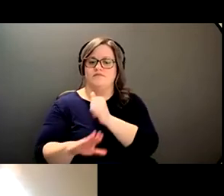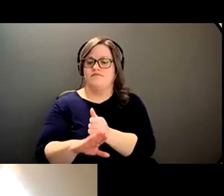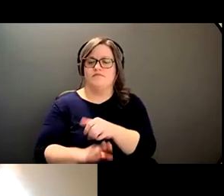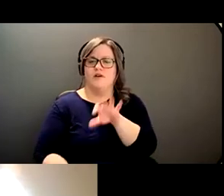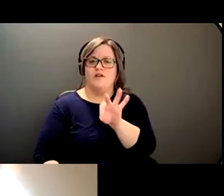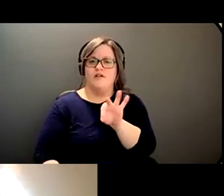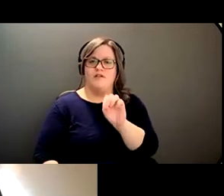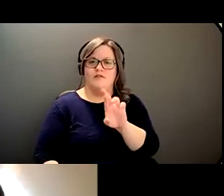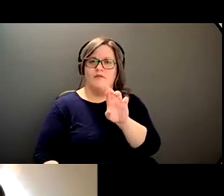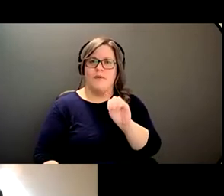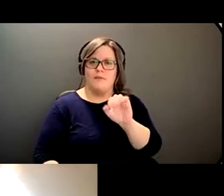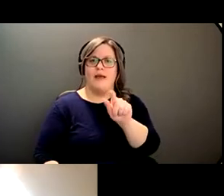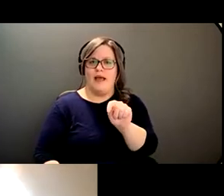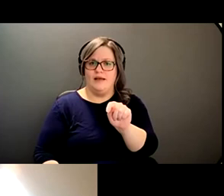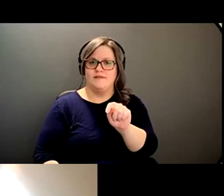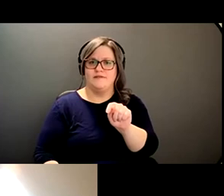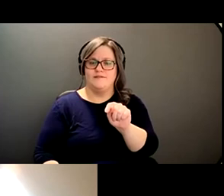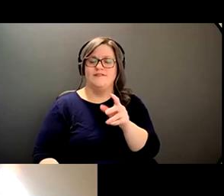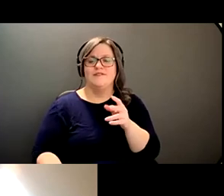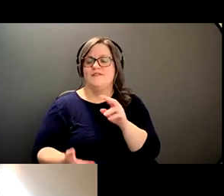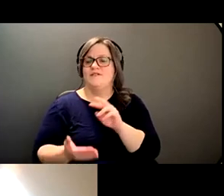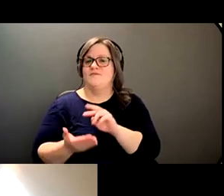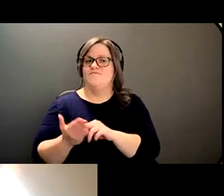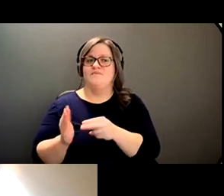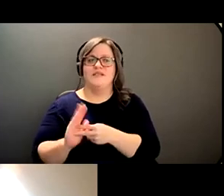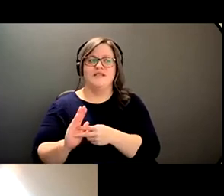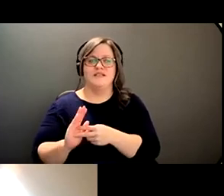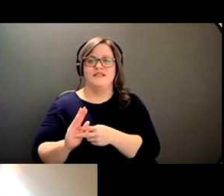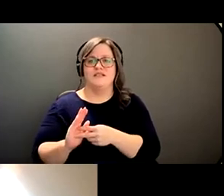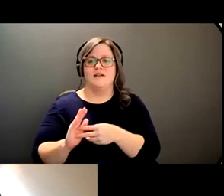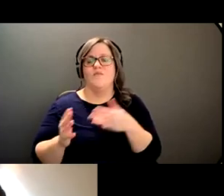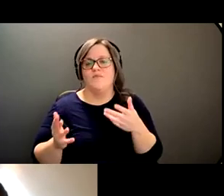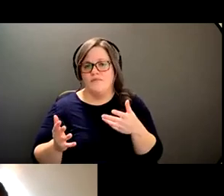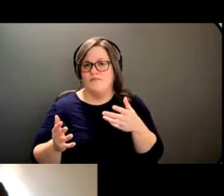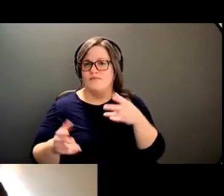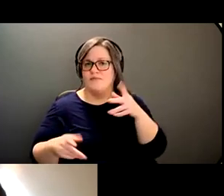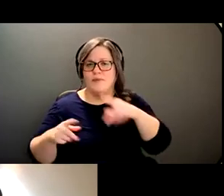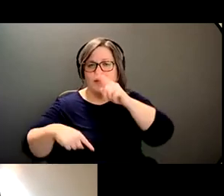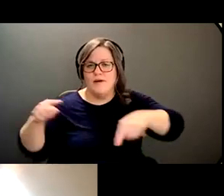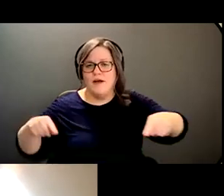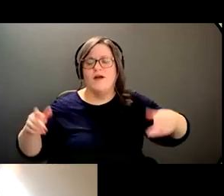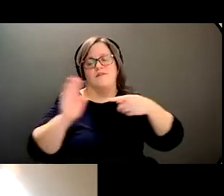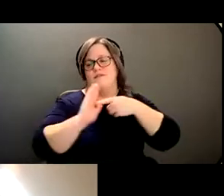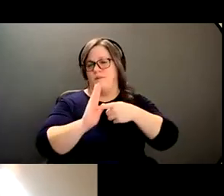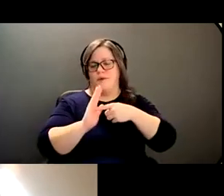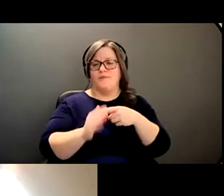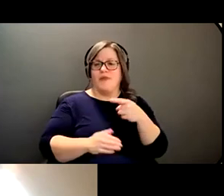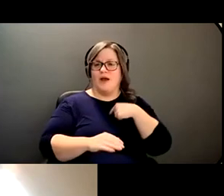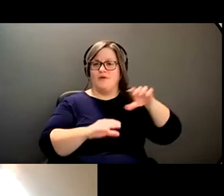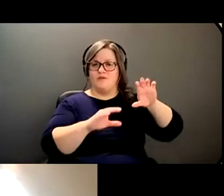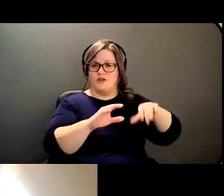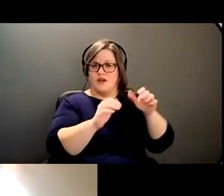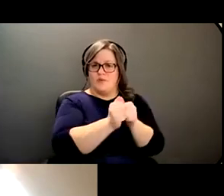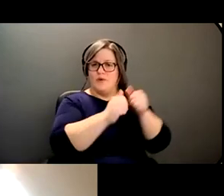that it can kind of reach people. I was just having another talk with Larry Achampong, and